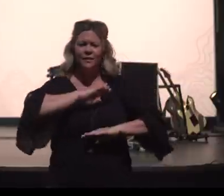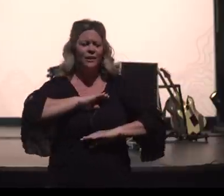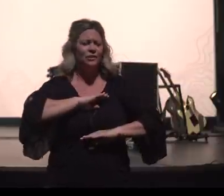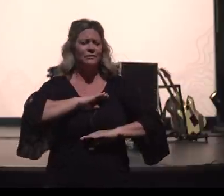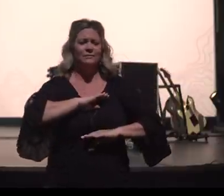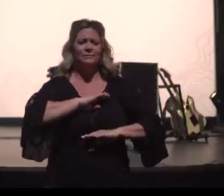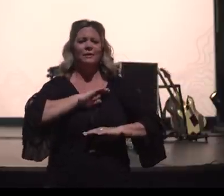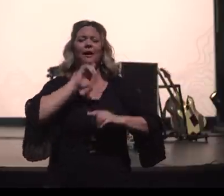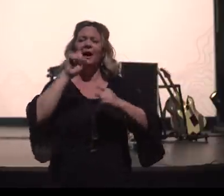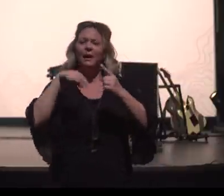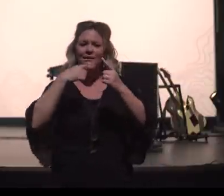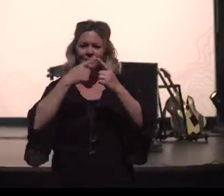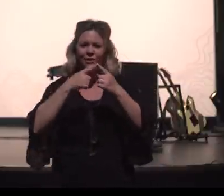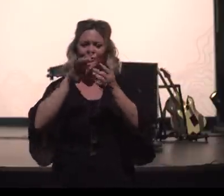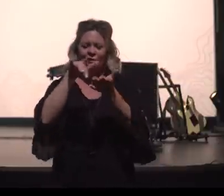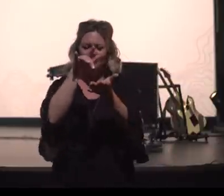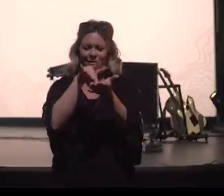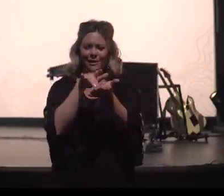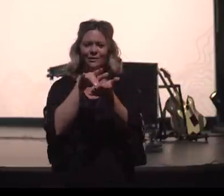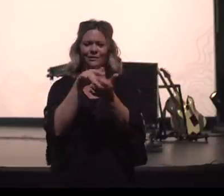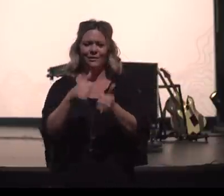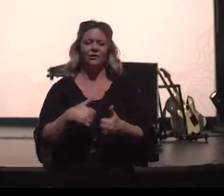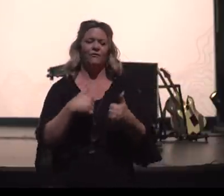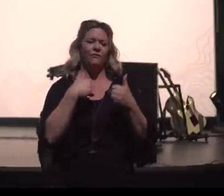satisfaction until you center your life